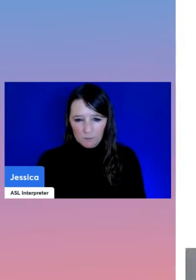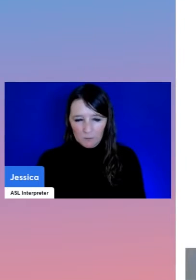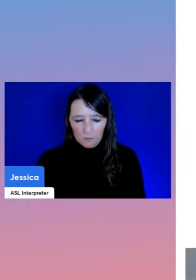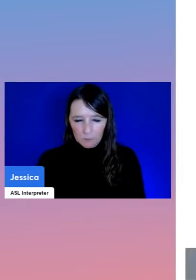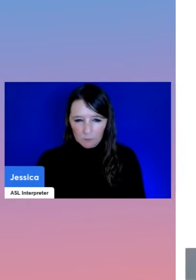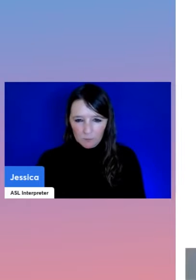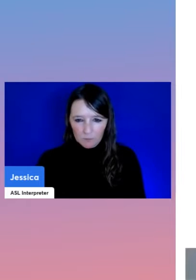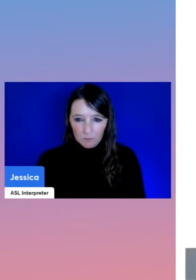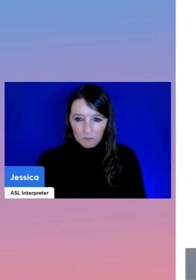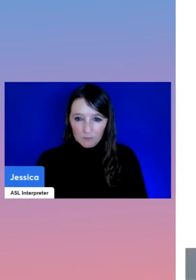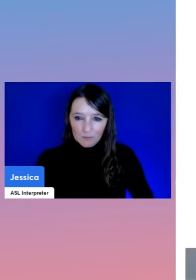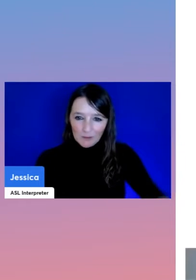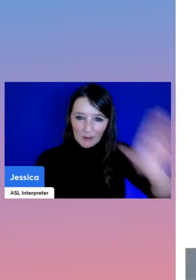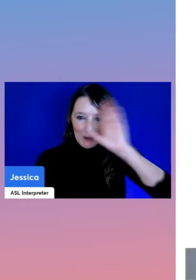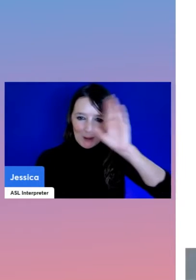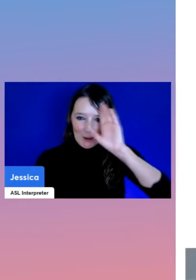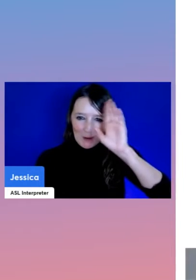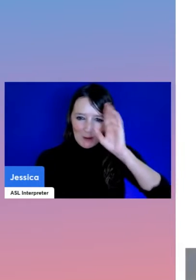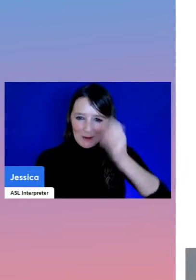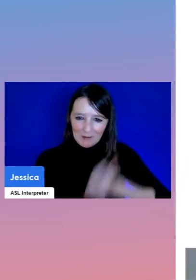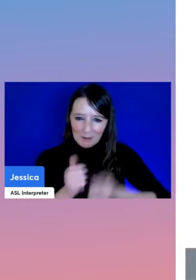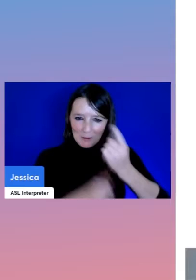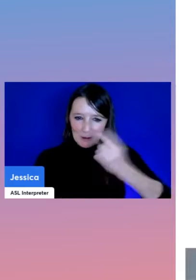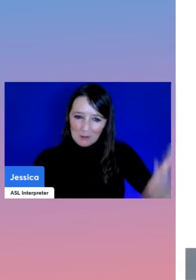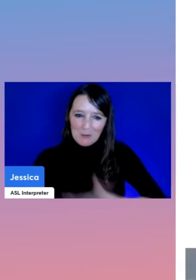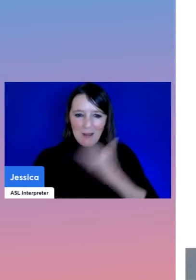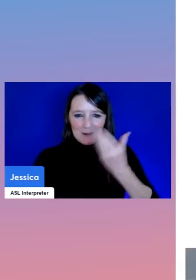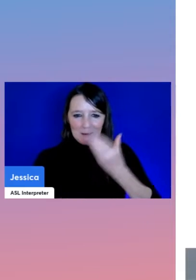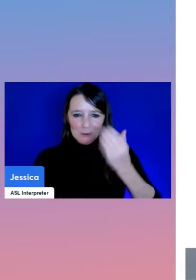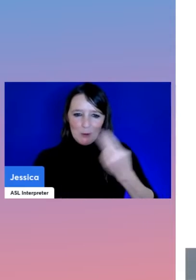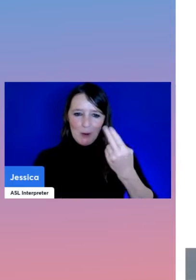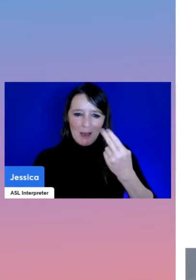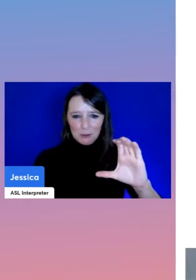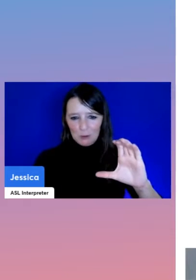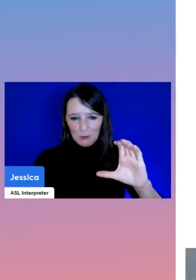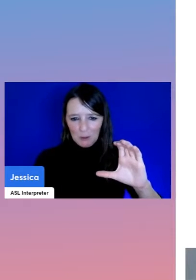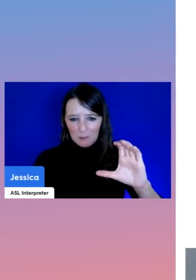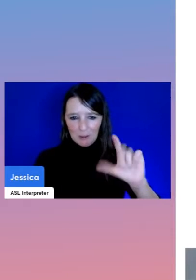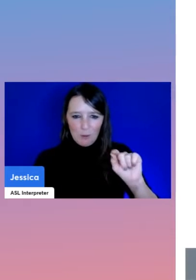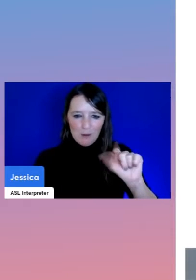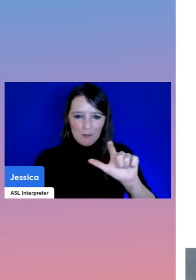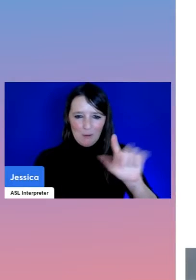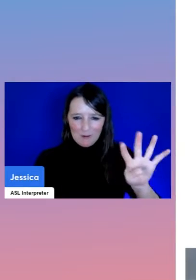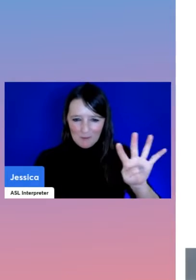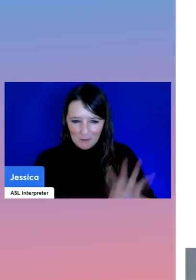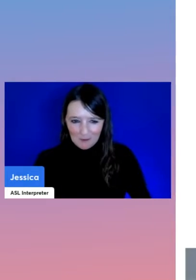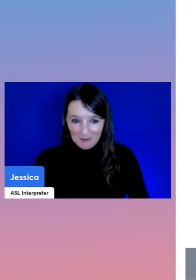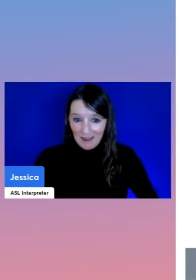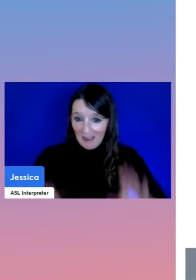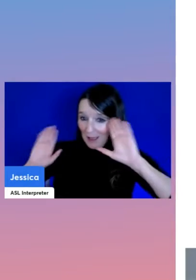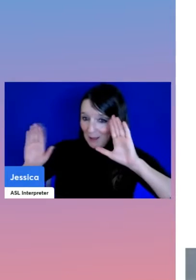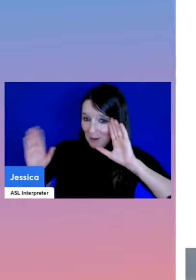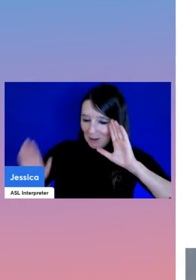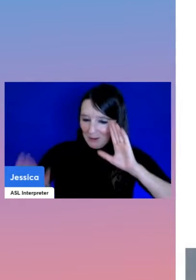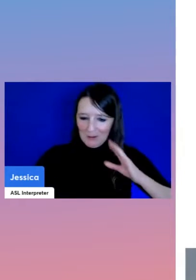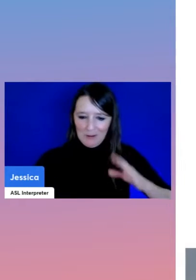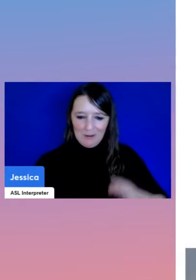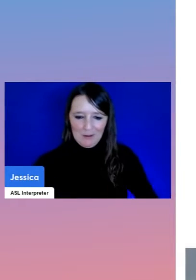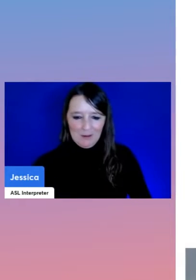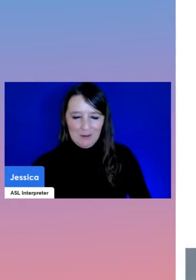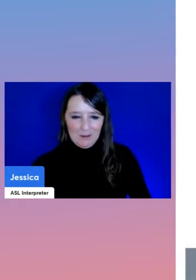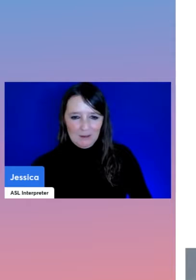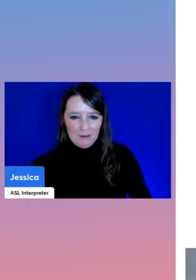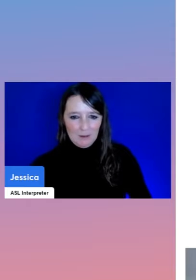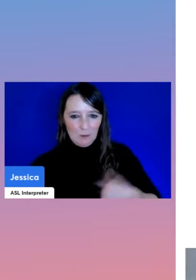Hi everyone, and welcome to a new edition of HashiTalks 2024. Hello. We are thrilled to welcome you to